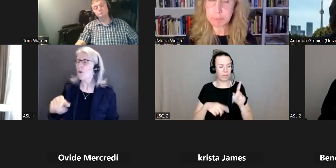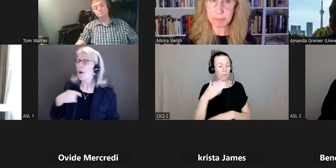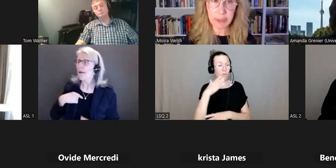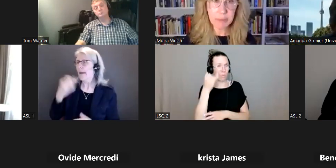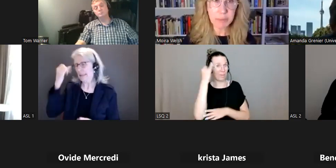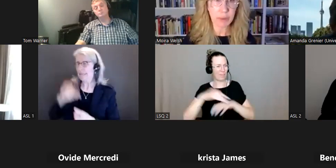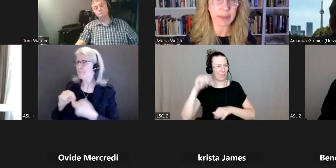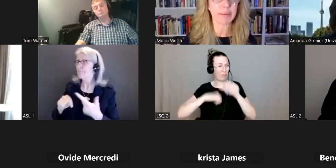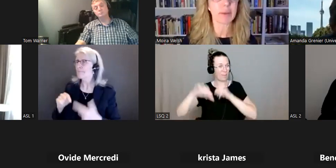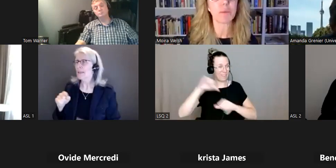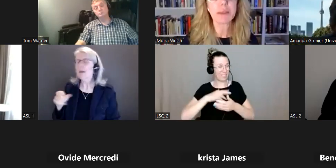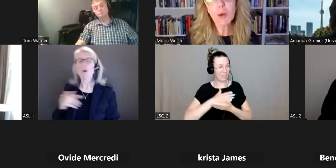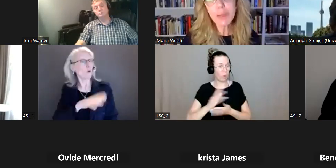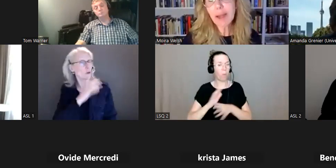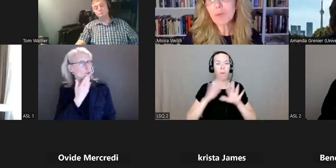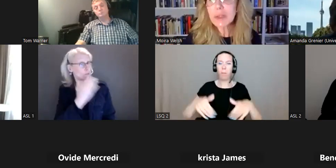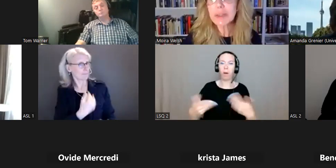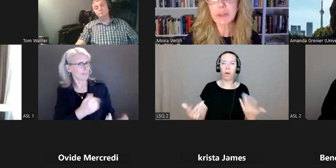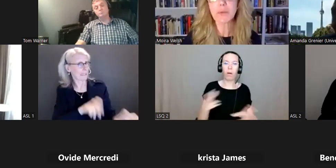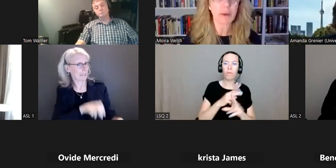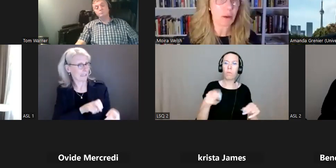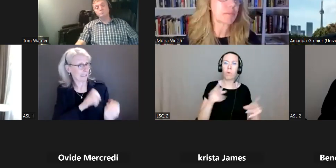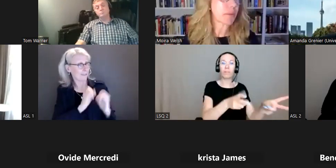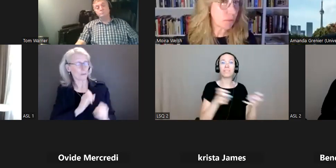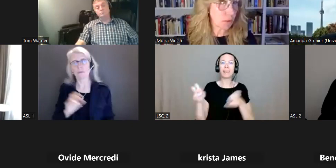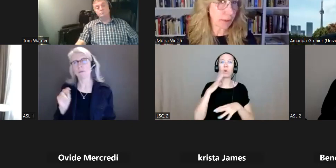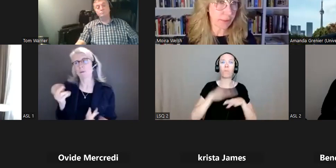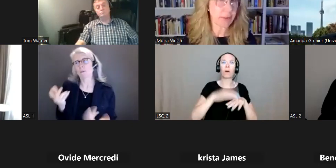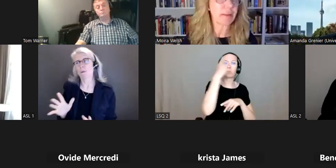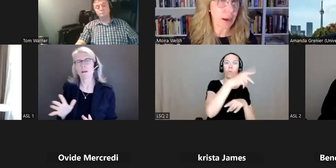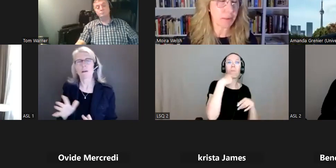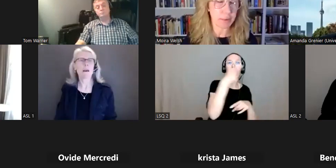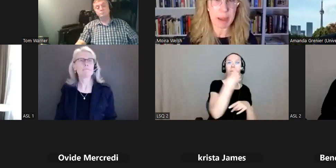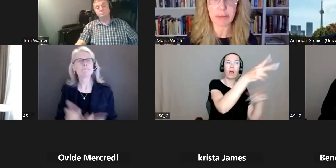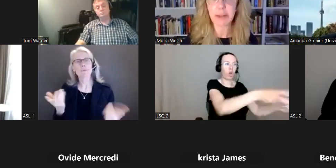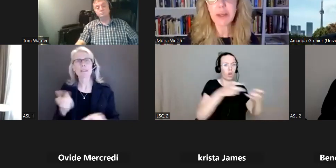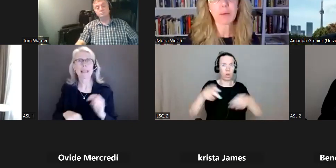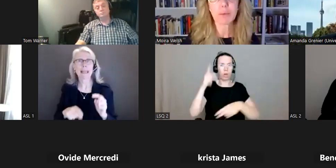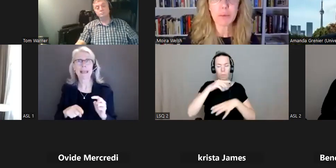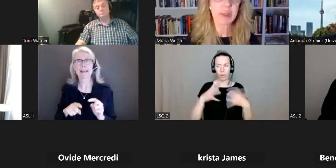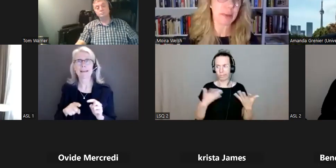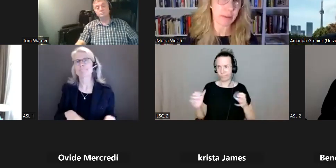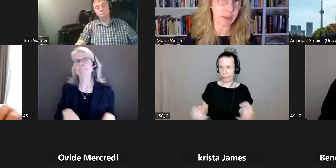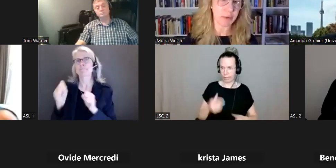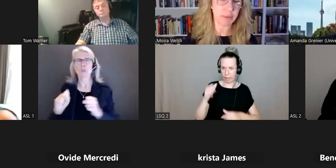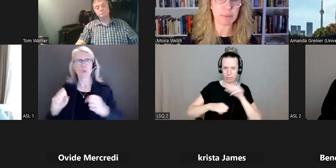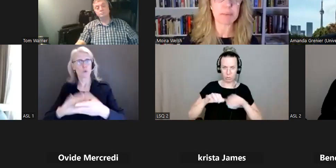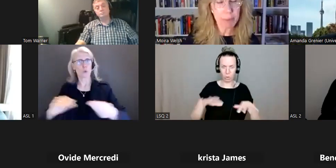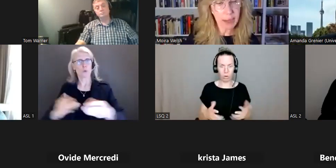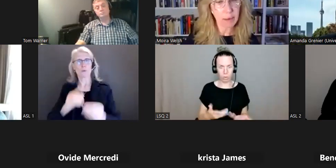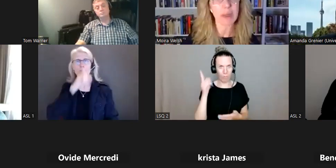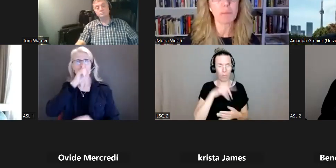want to put my name to it. And so we can't really do anonymous stories in that respect. So it really makes a difference